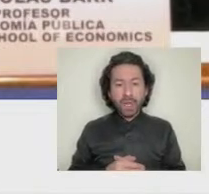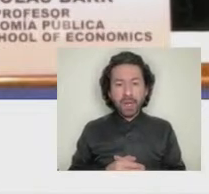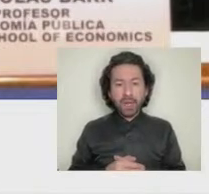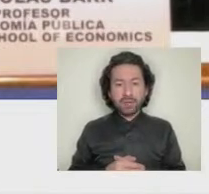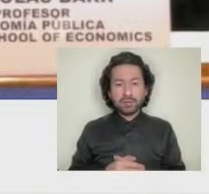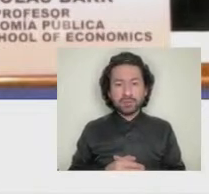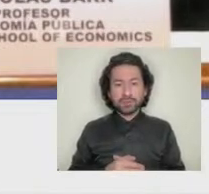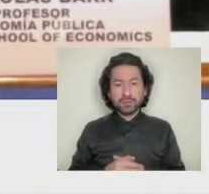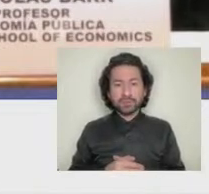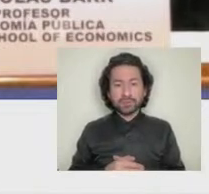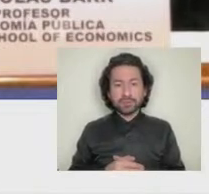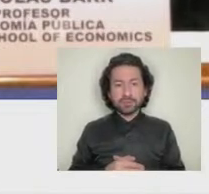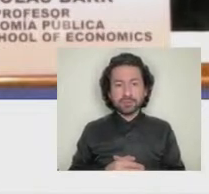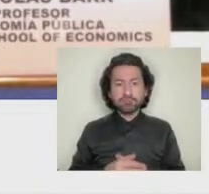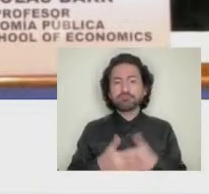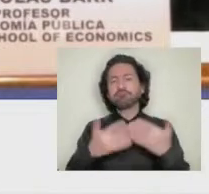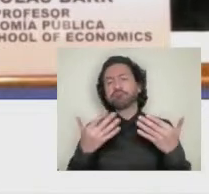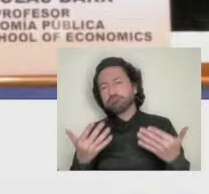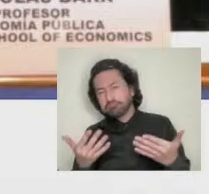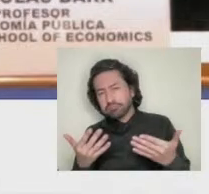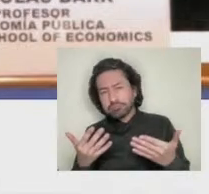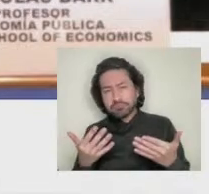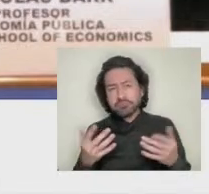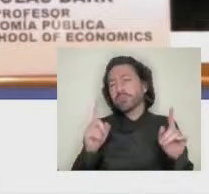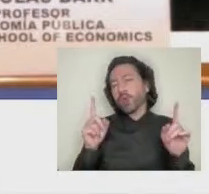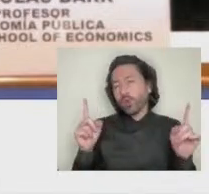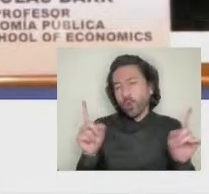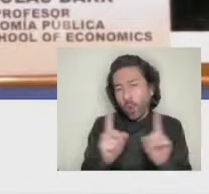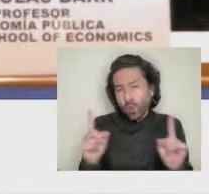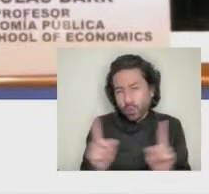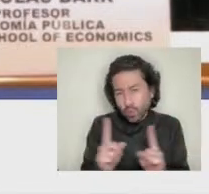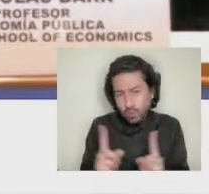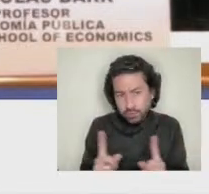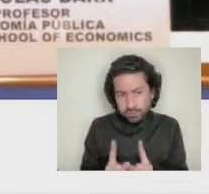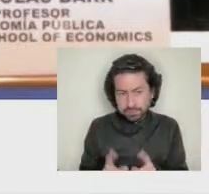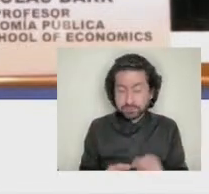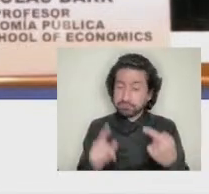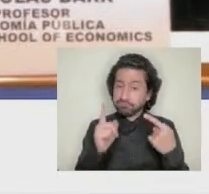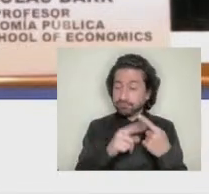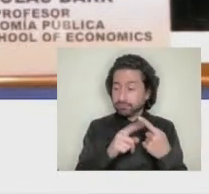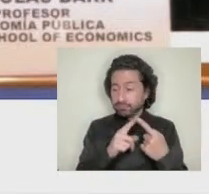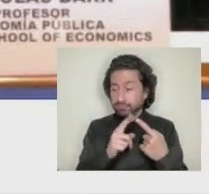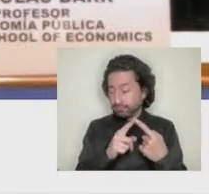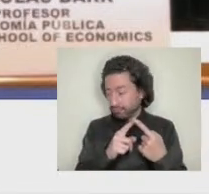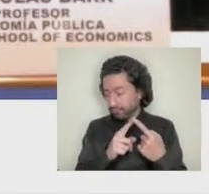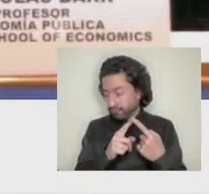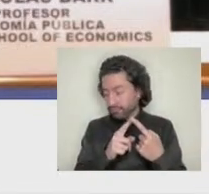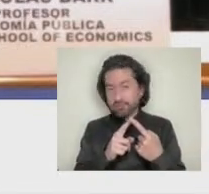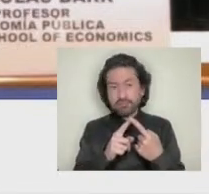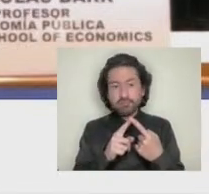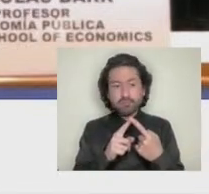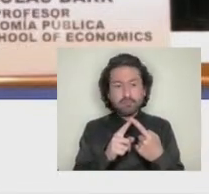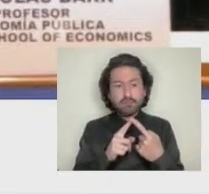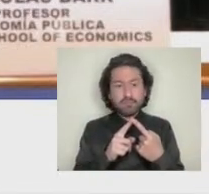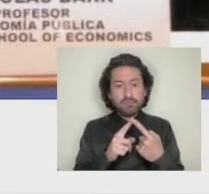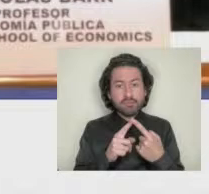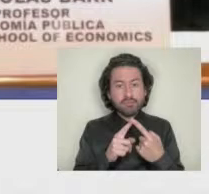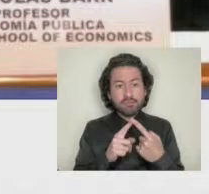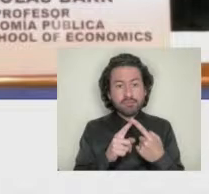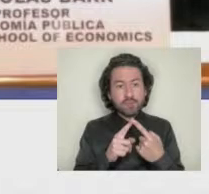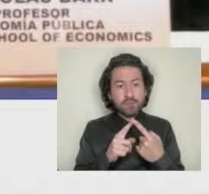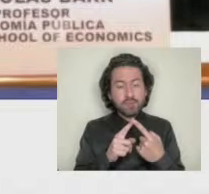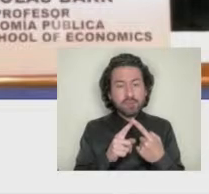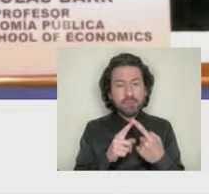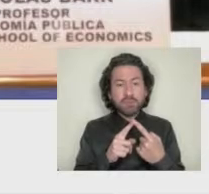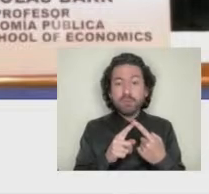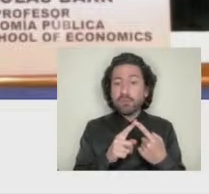Concluding remarks. First of all, major conclusion that Peter Diamond at MIT have come to in our writing. There is no single best pension